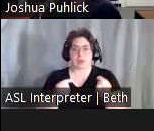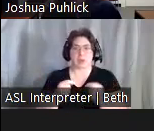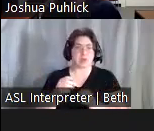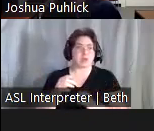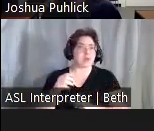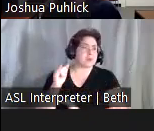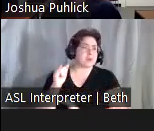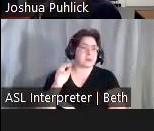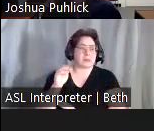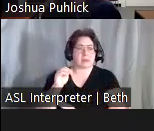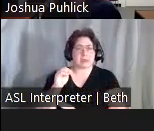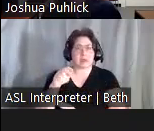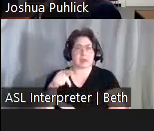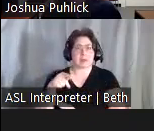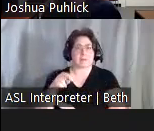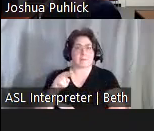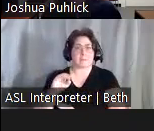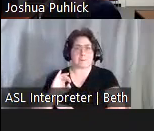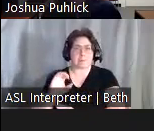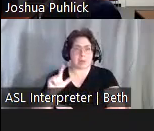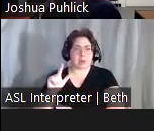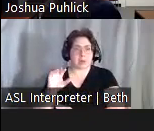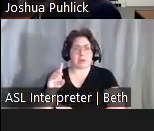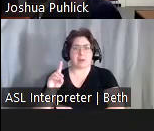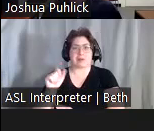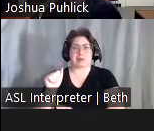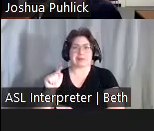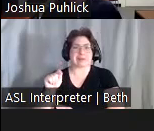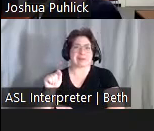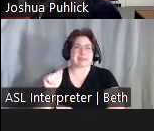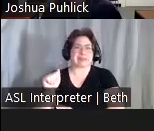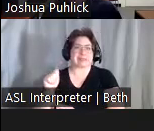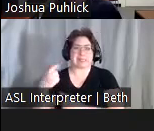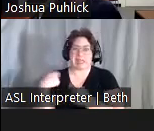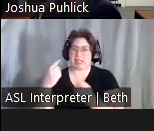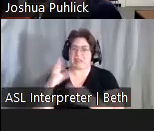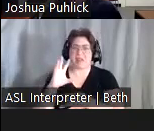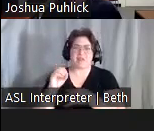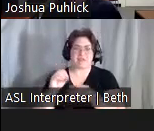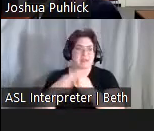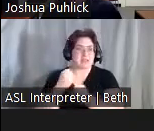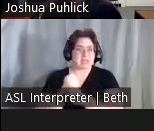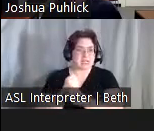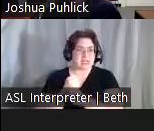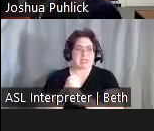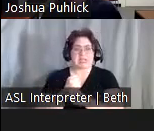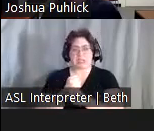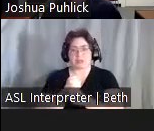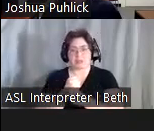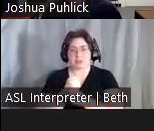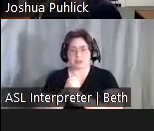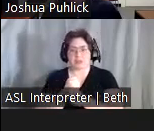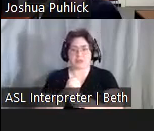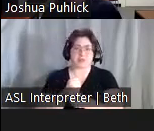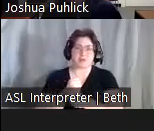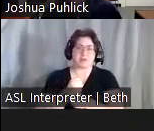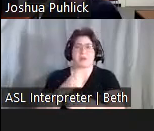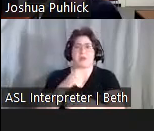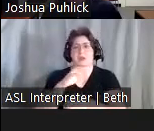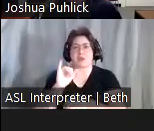about 50 to 60 years of data from the Penobscot experimental forest, and then